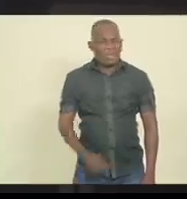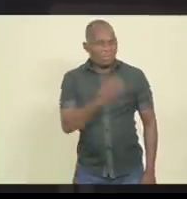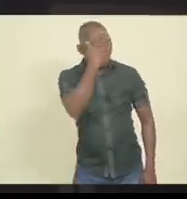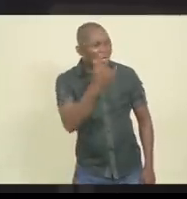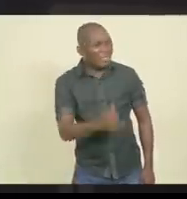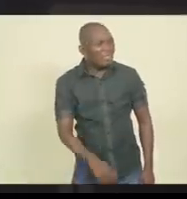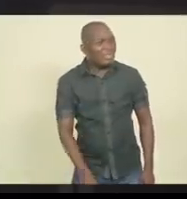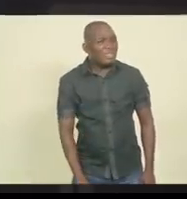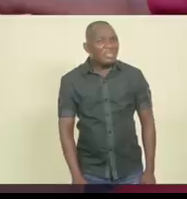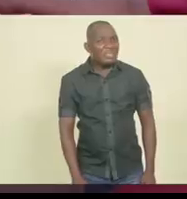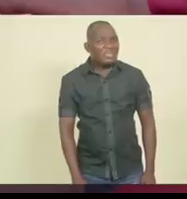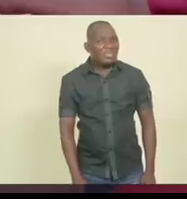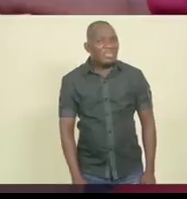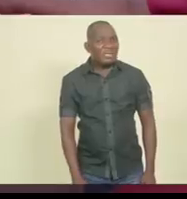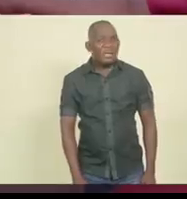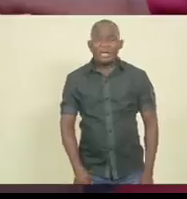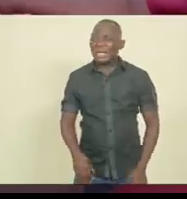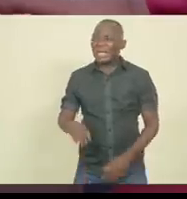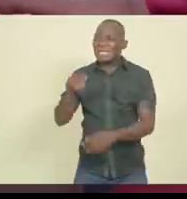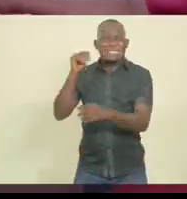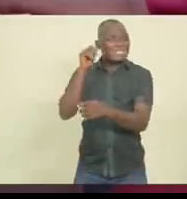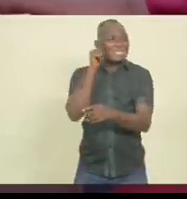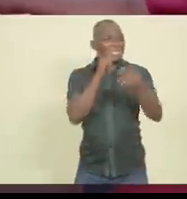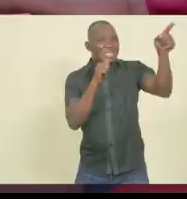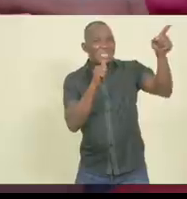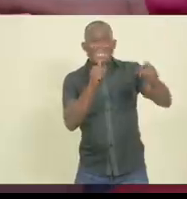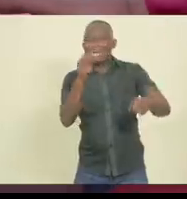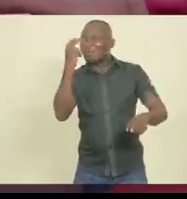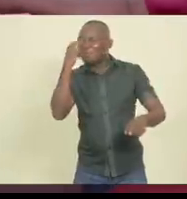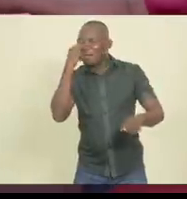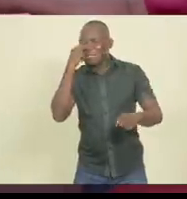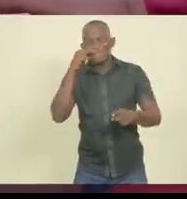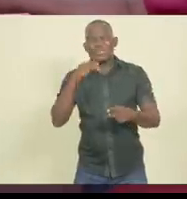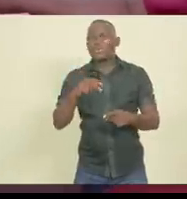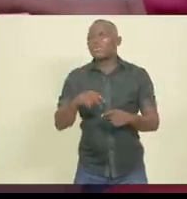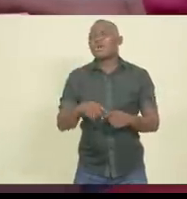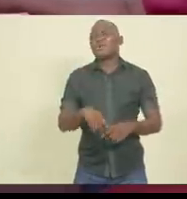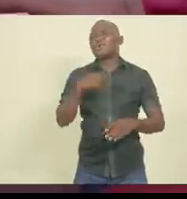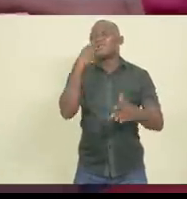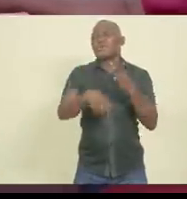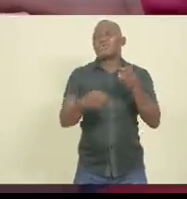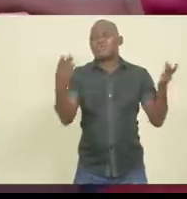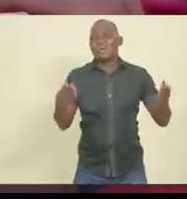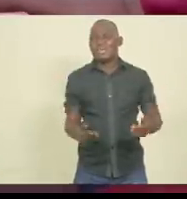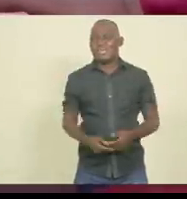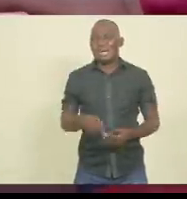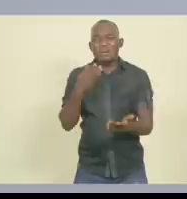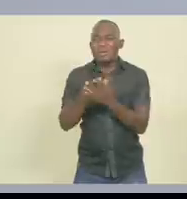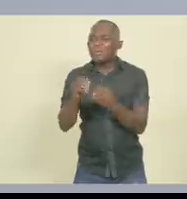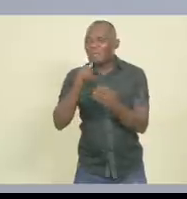Why? Her blindness is costing too much, and we don't have too much